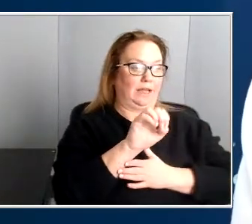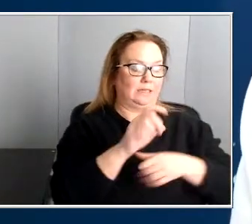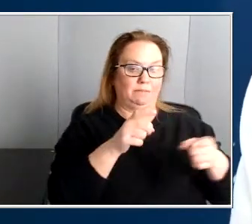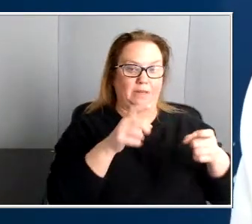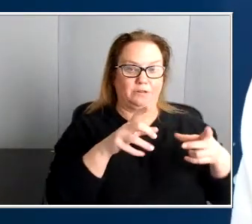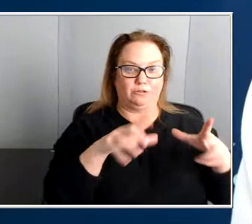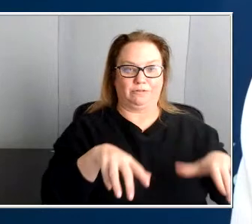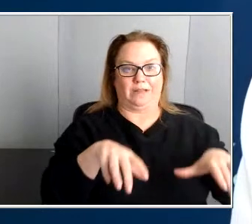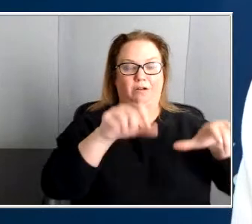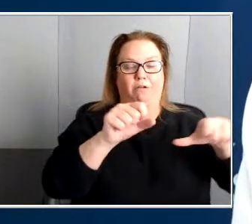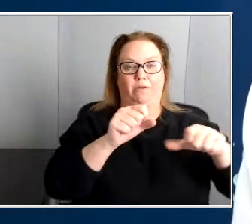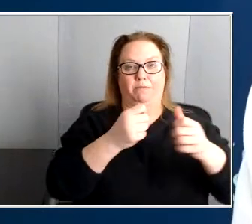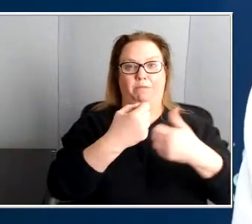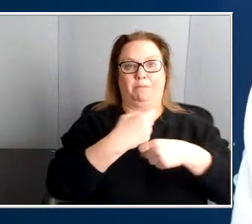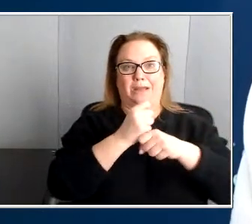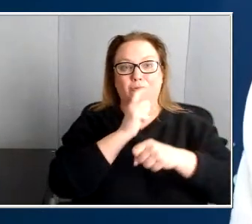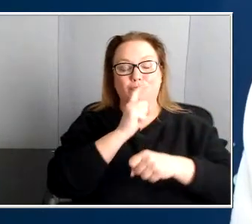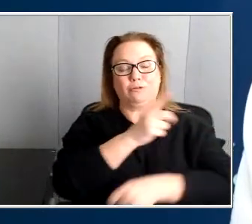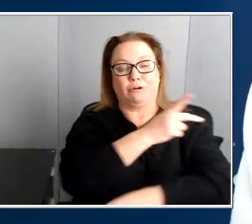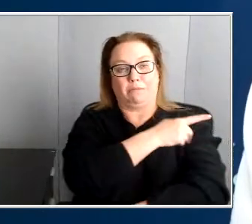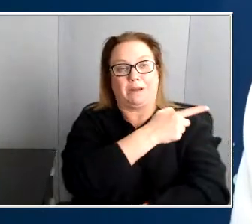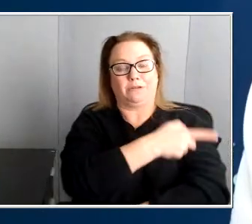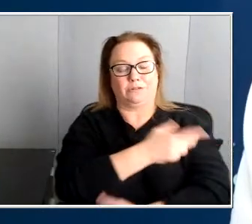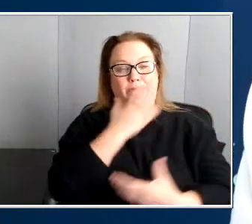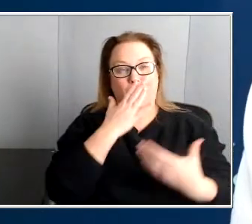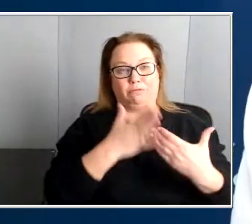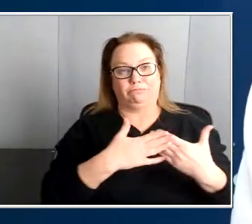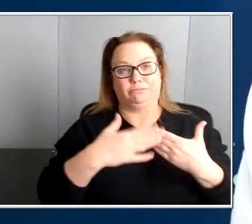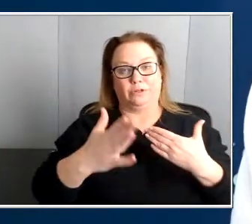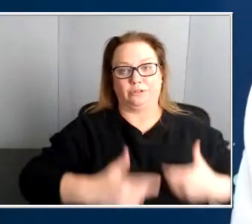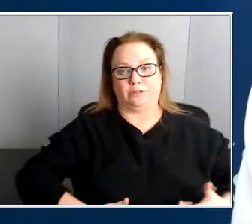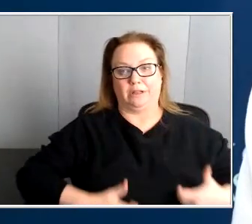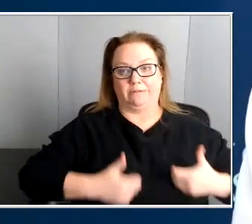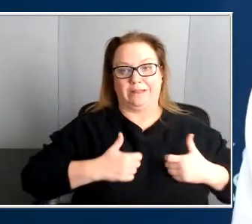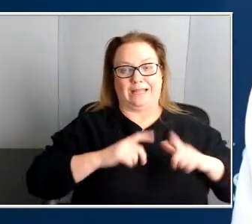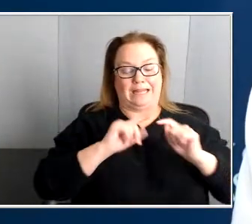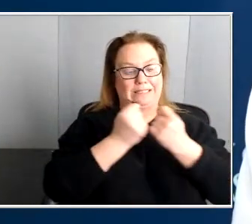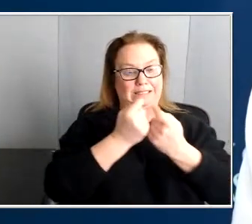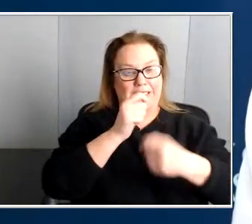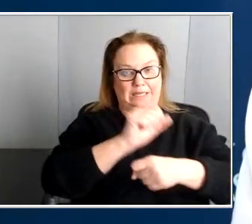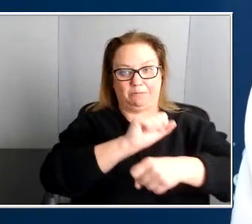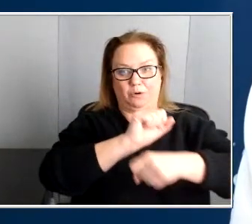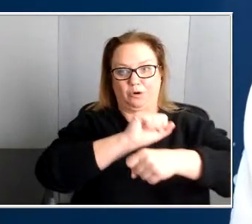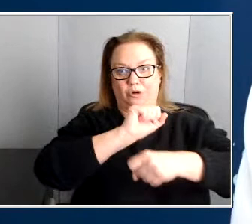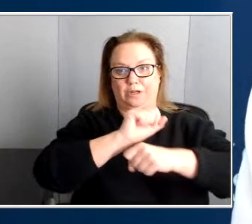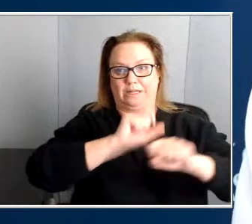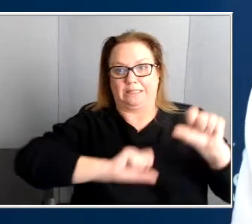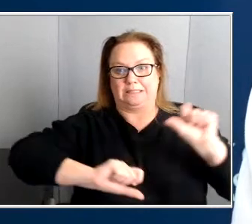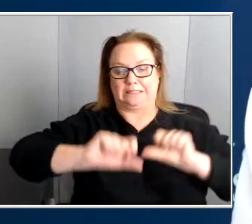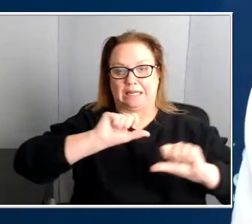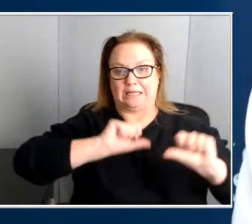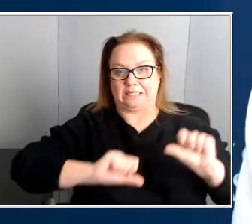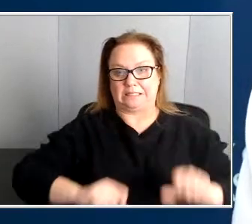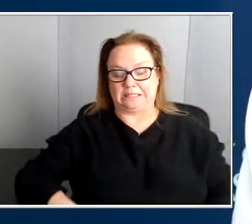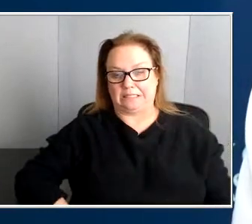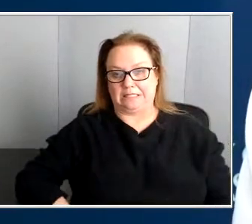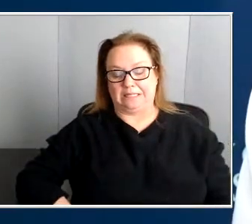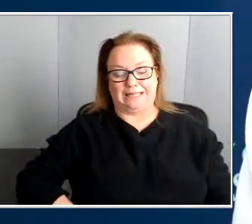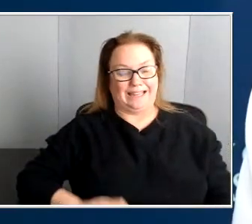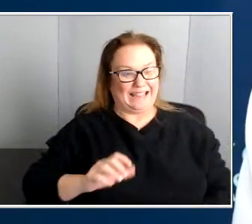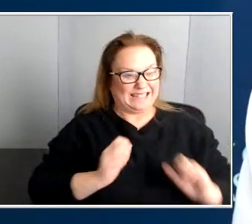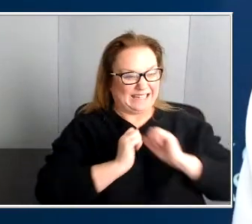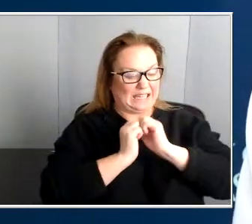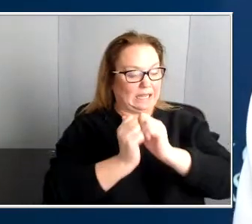sure patients have good outcomes. It's all about teamwork, and it's about science. And that combination is